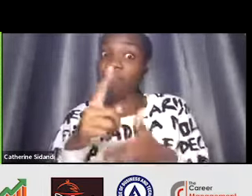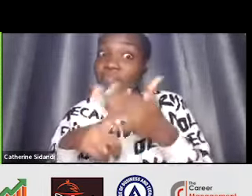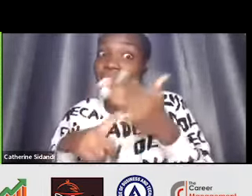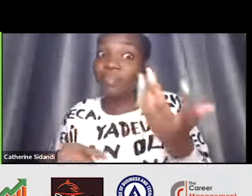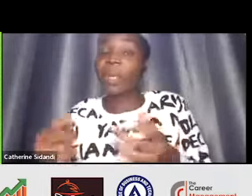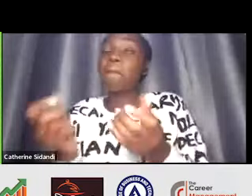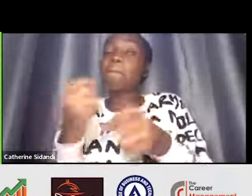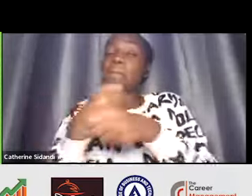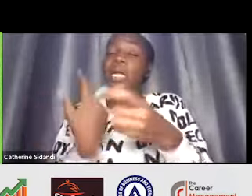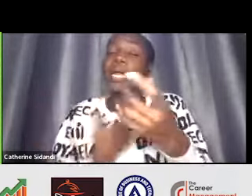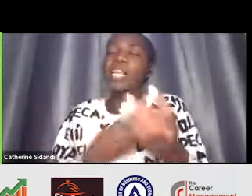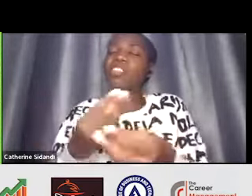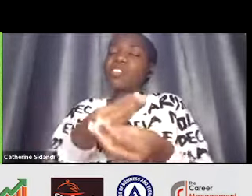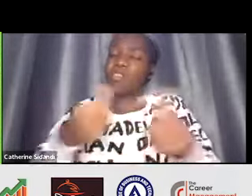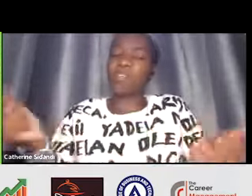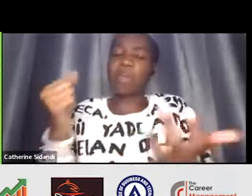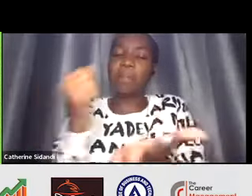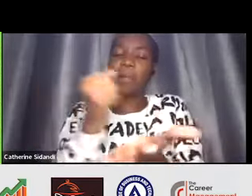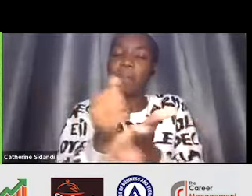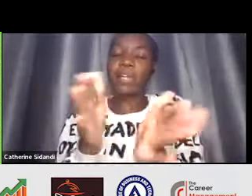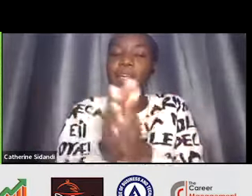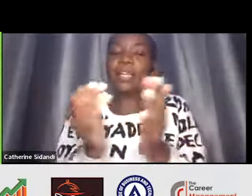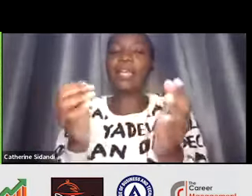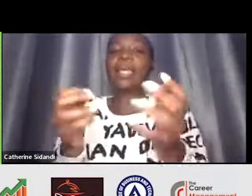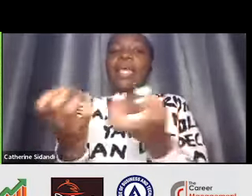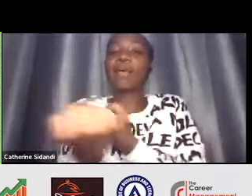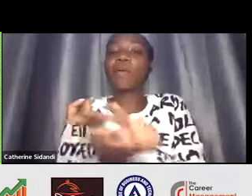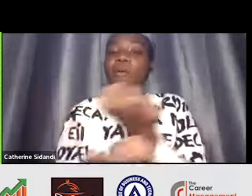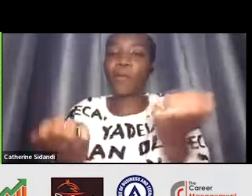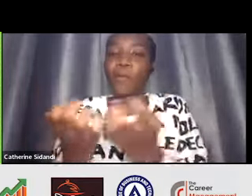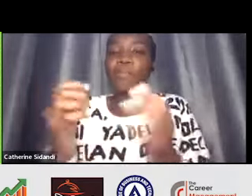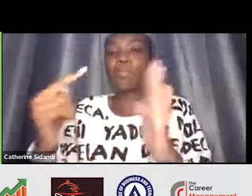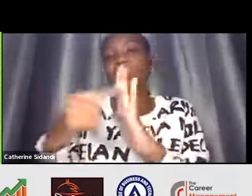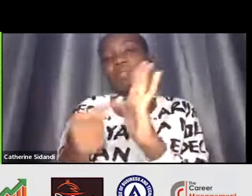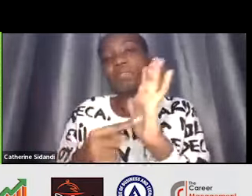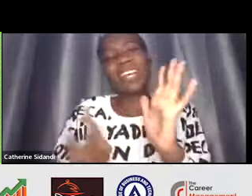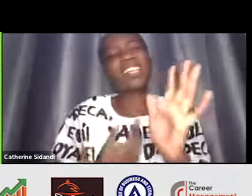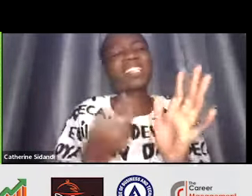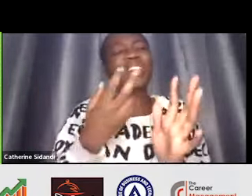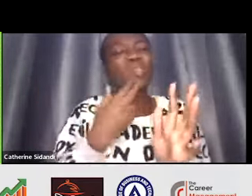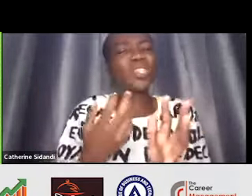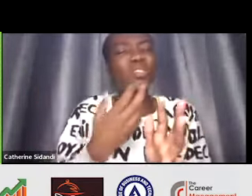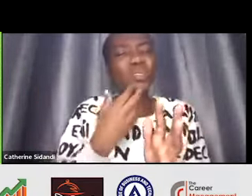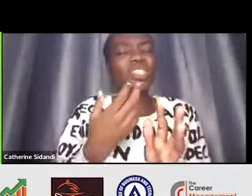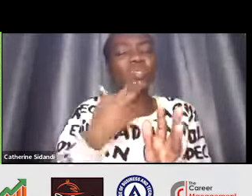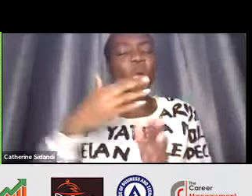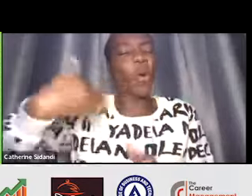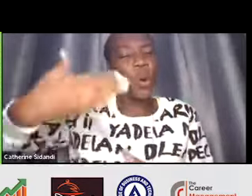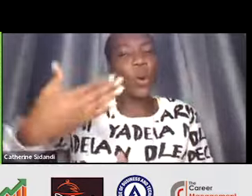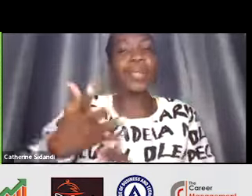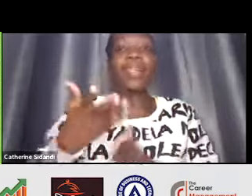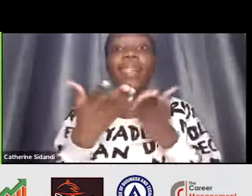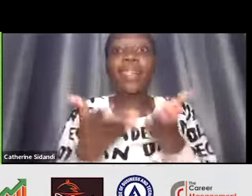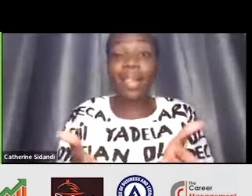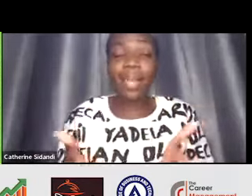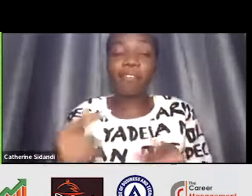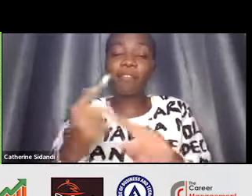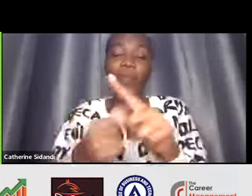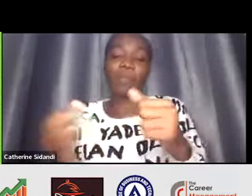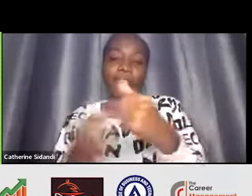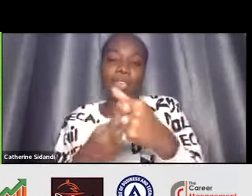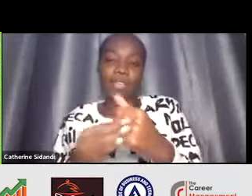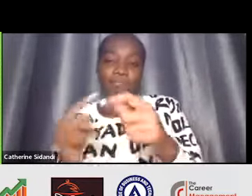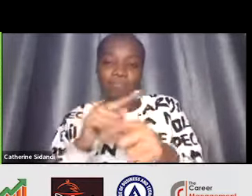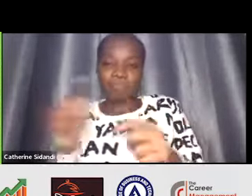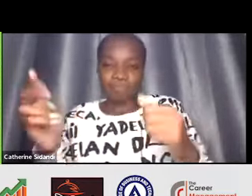employment and entrepreneurship. We do this every Tuesday from 8 p.m. to 9 p.m. and we tackle different issues